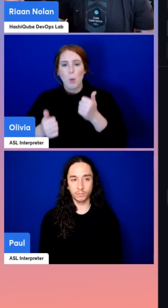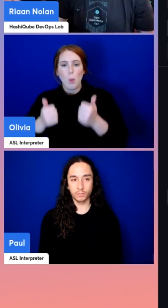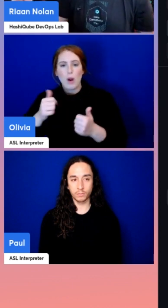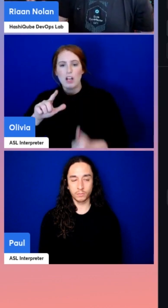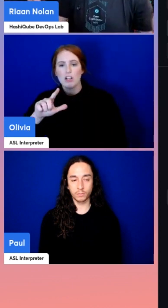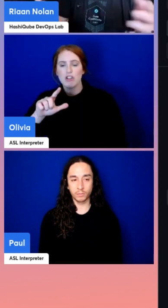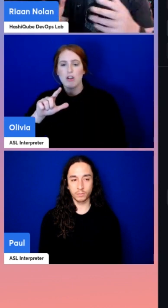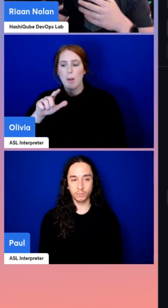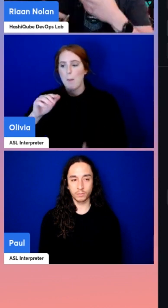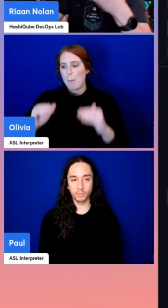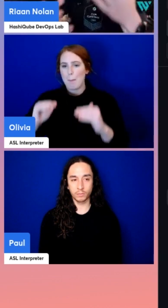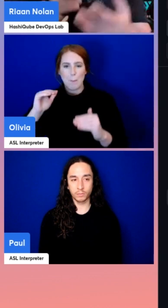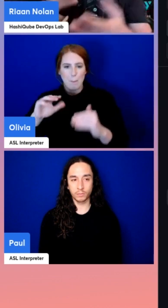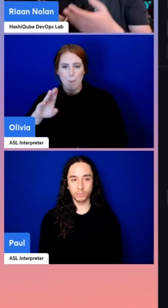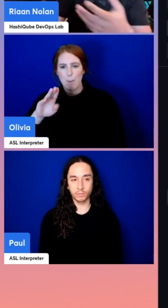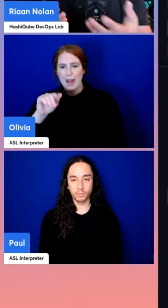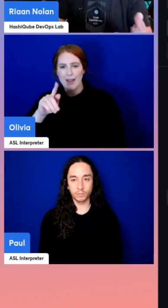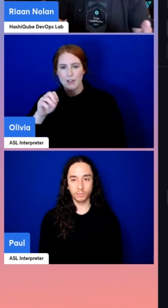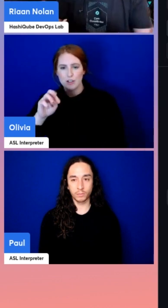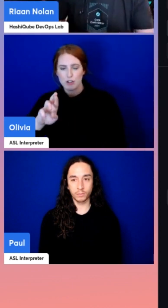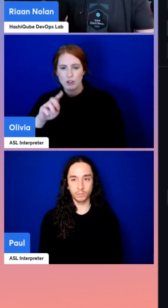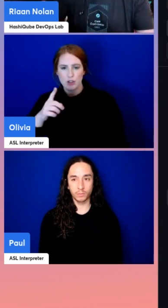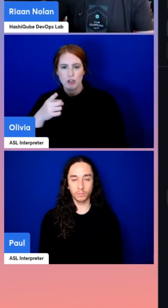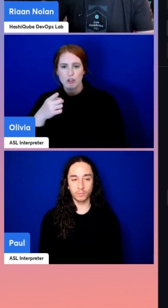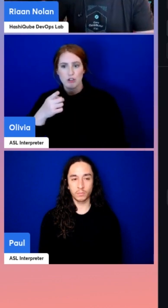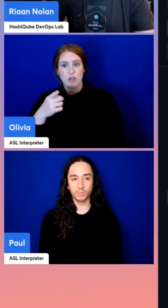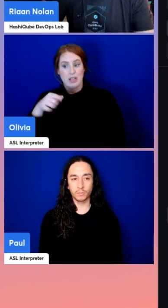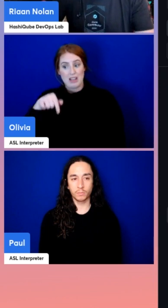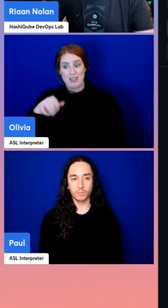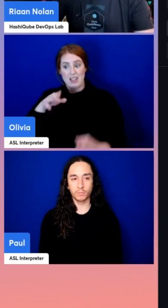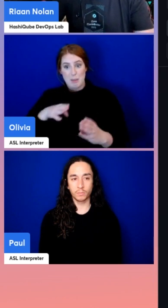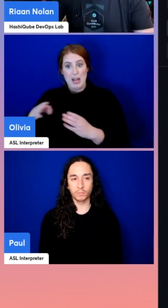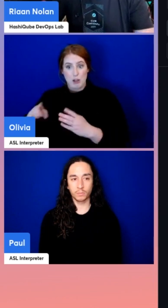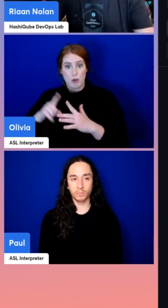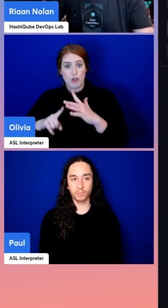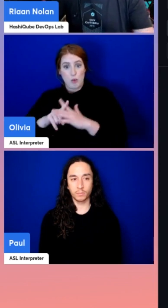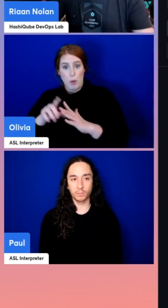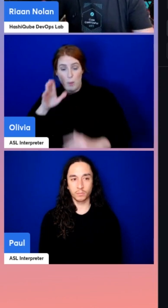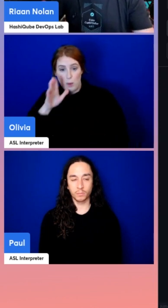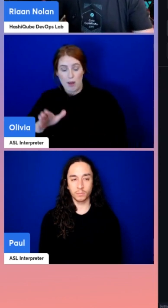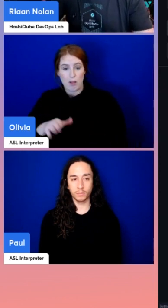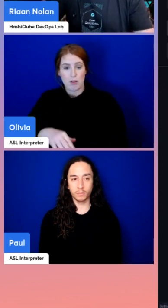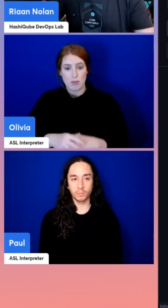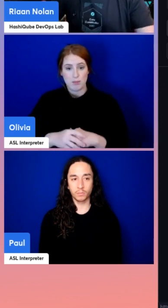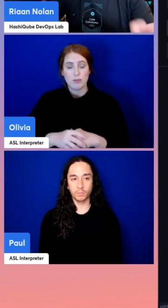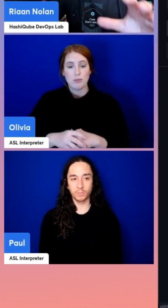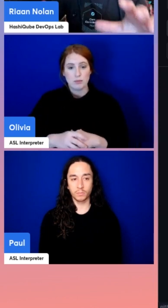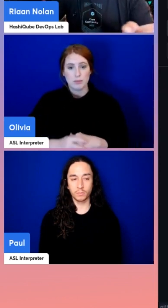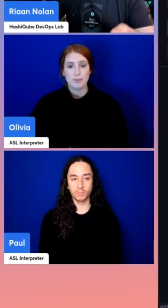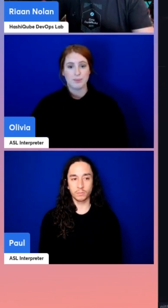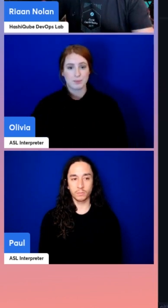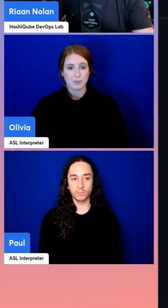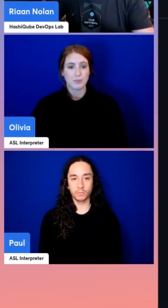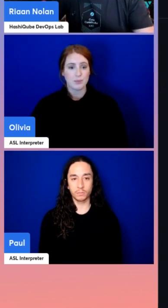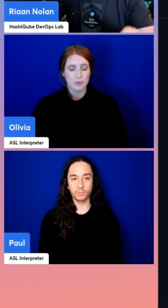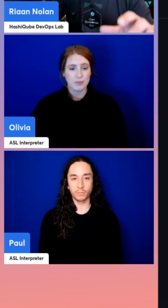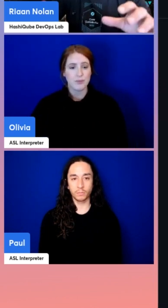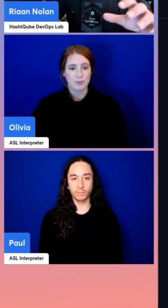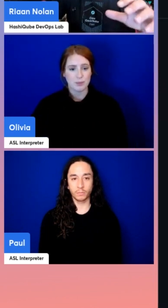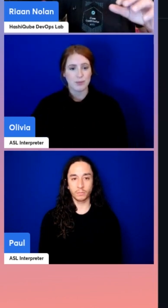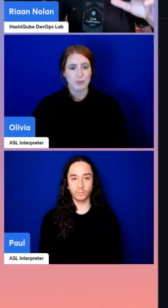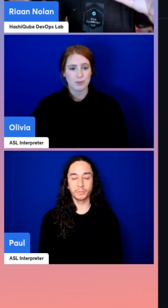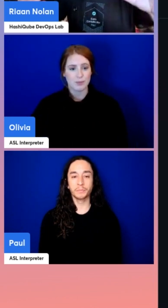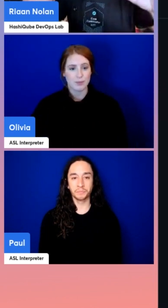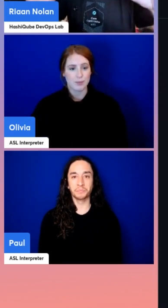or ALB, or how is this pattern going to come about? So for this Terraform modules